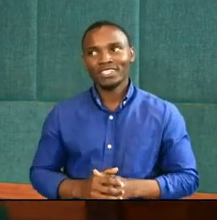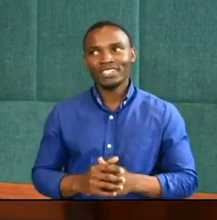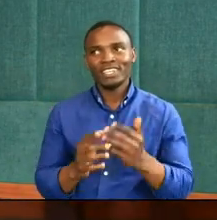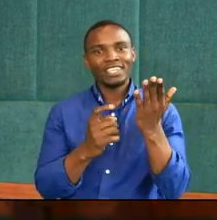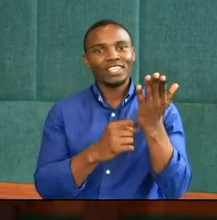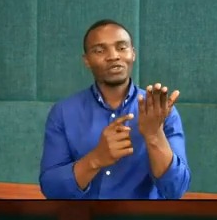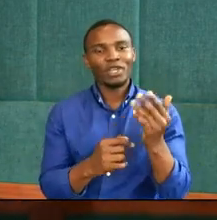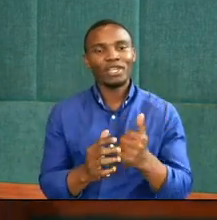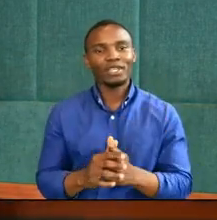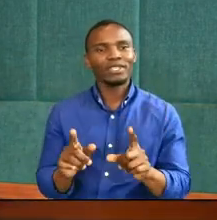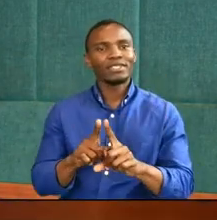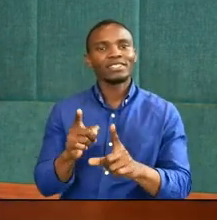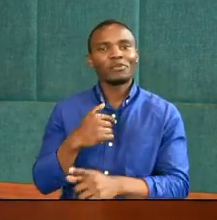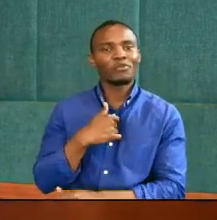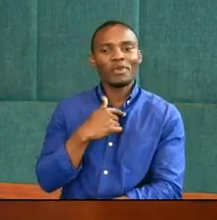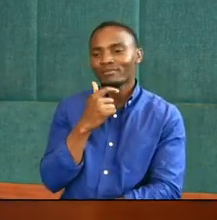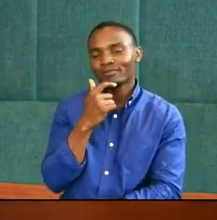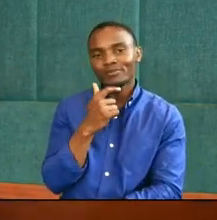fascinated by the words